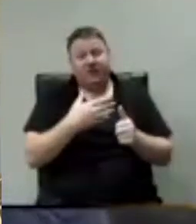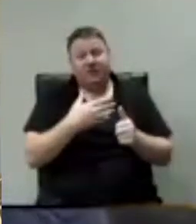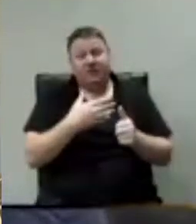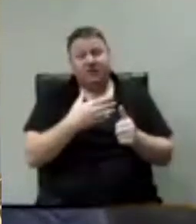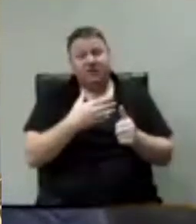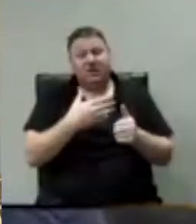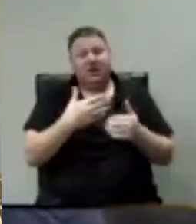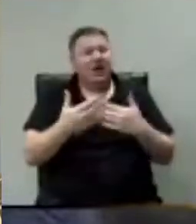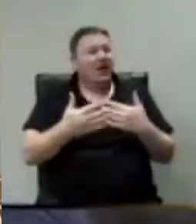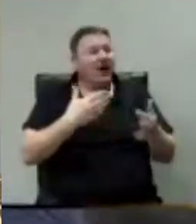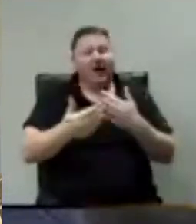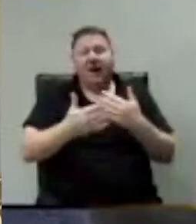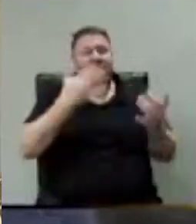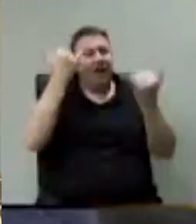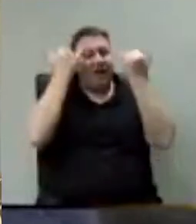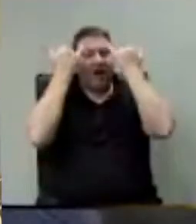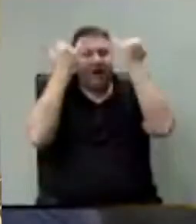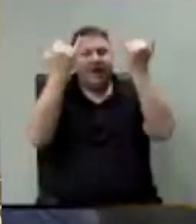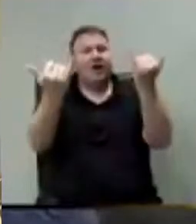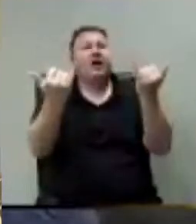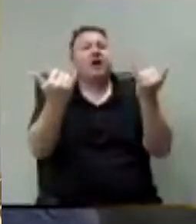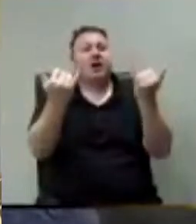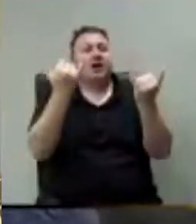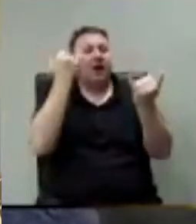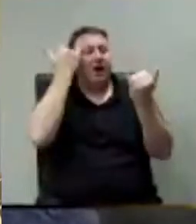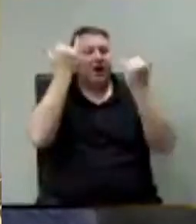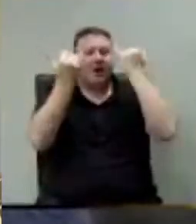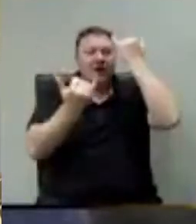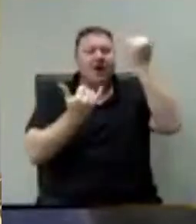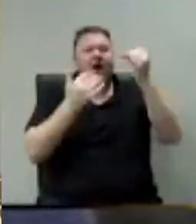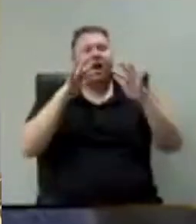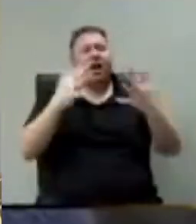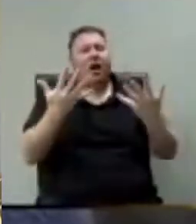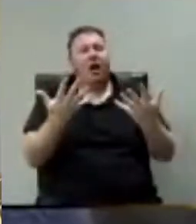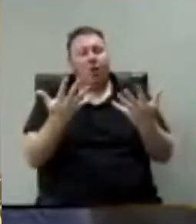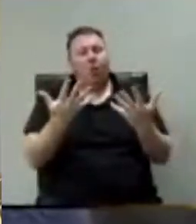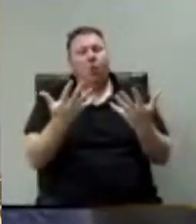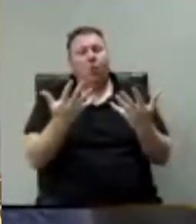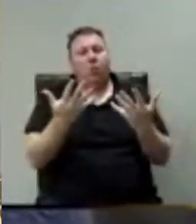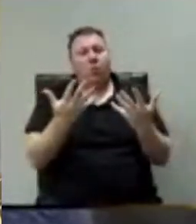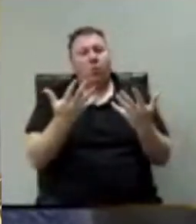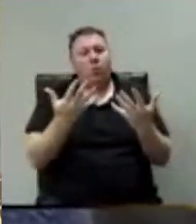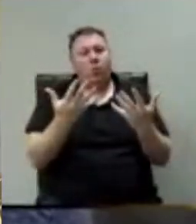you've got ideas on how you can better